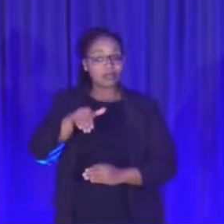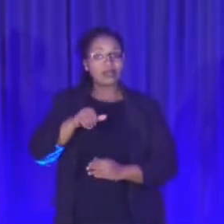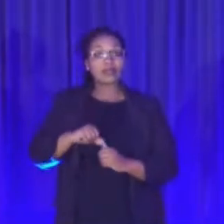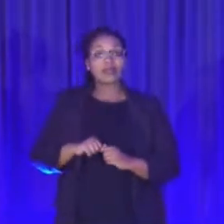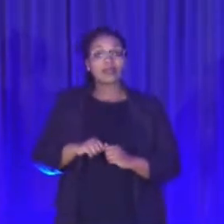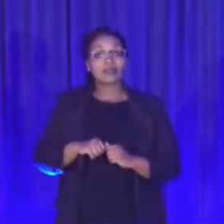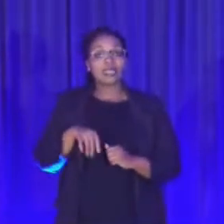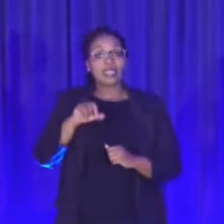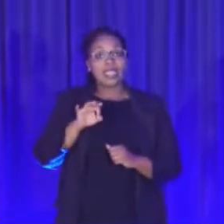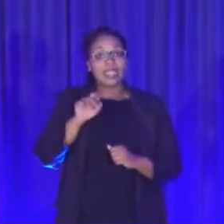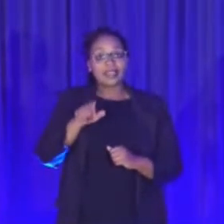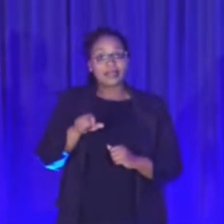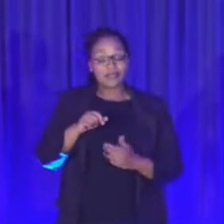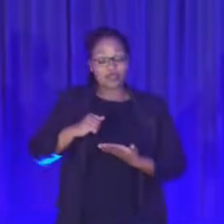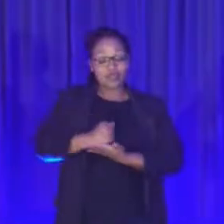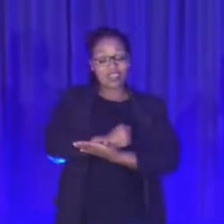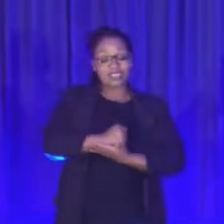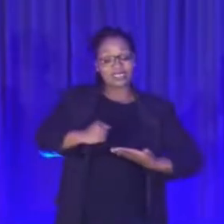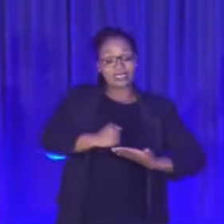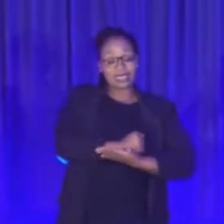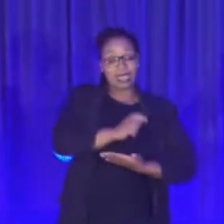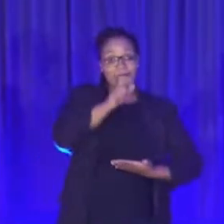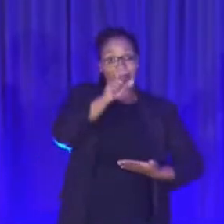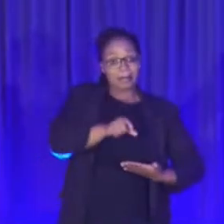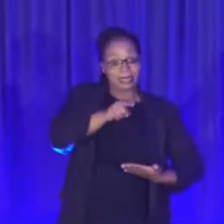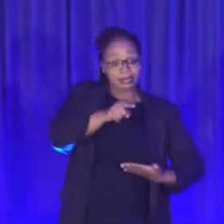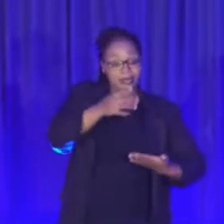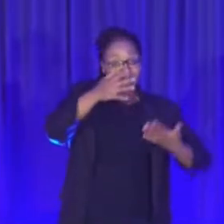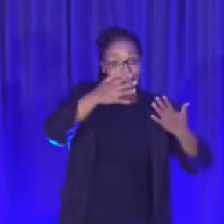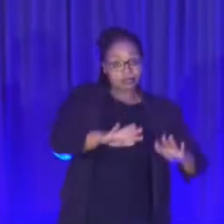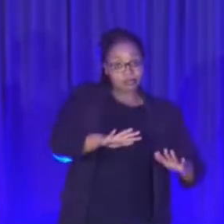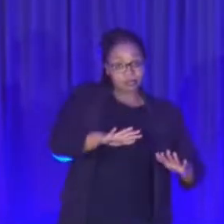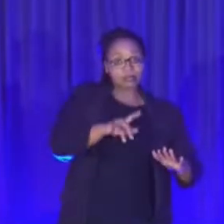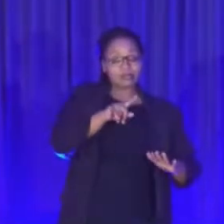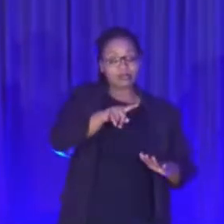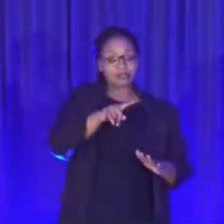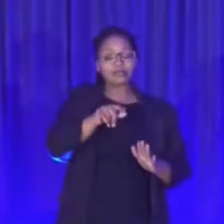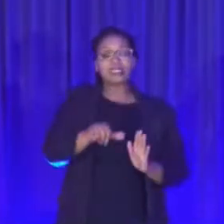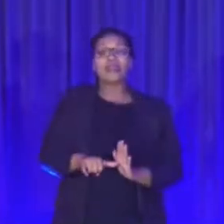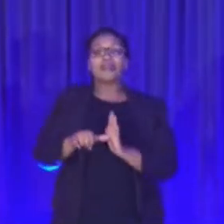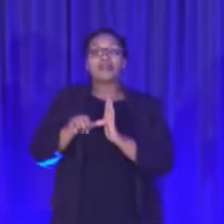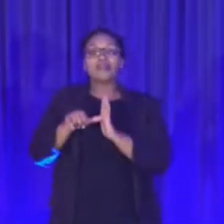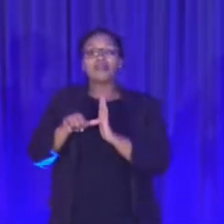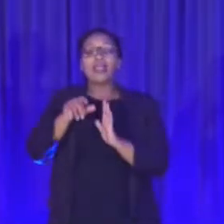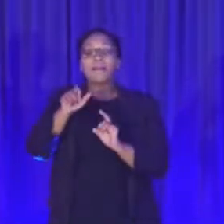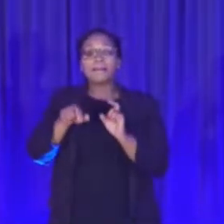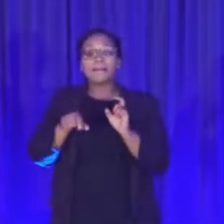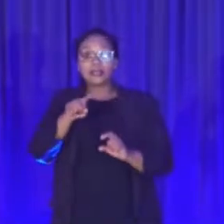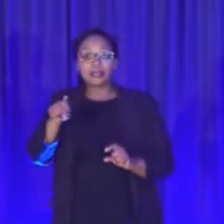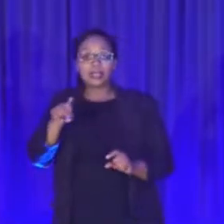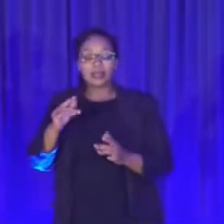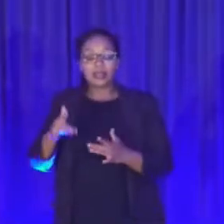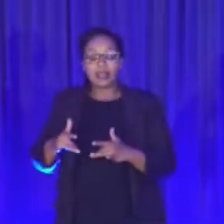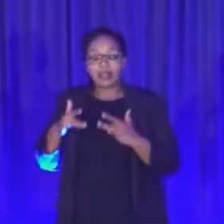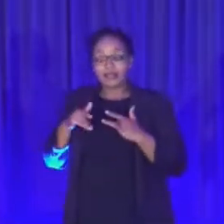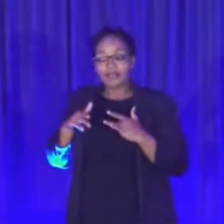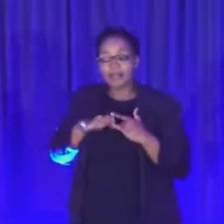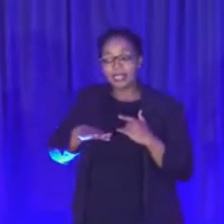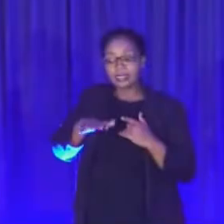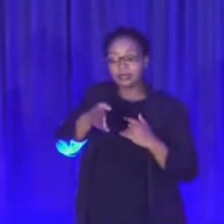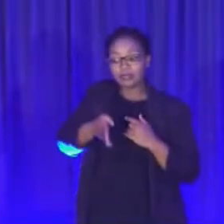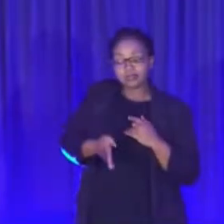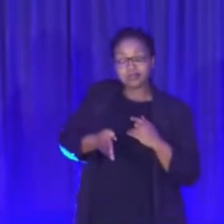importance. Beyond the functional value of registering closer to where you live, there is also